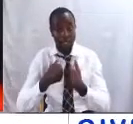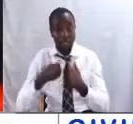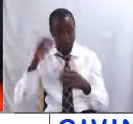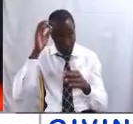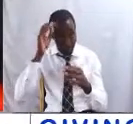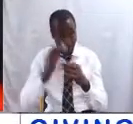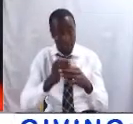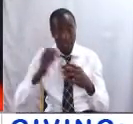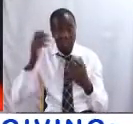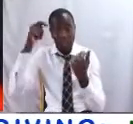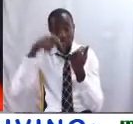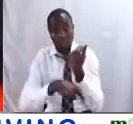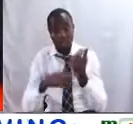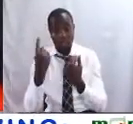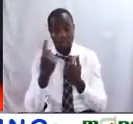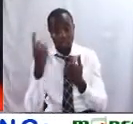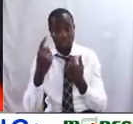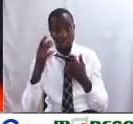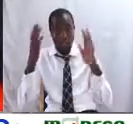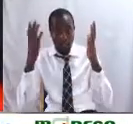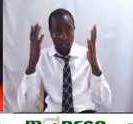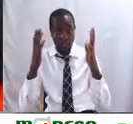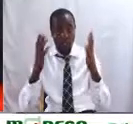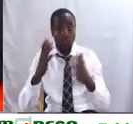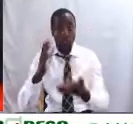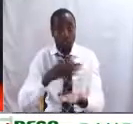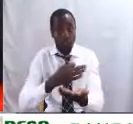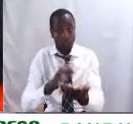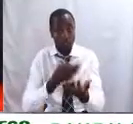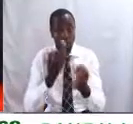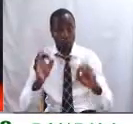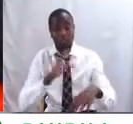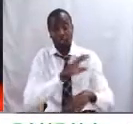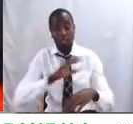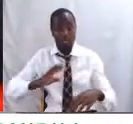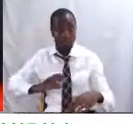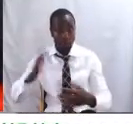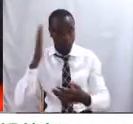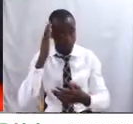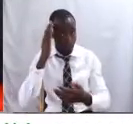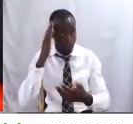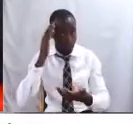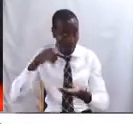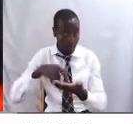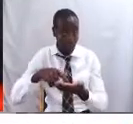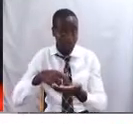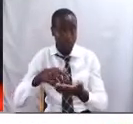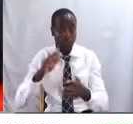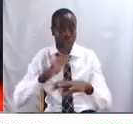was going on, it was fully Christian function. And they relax and they know we are in the middle of good